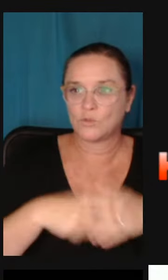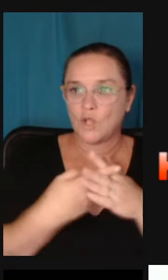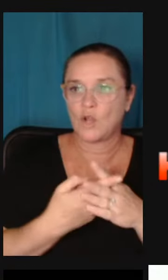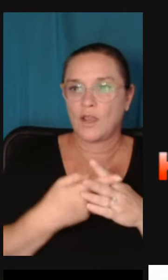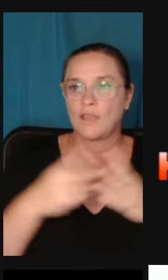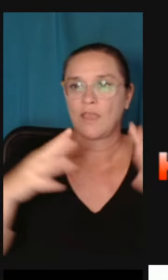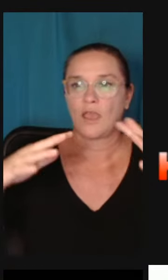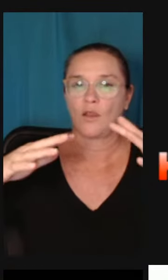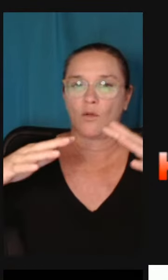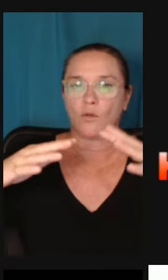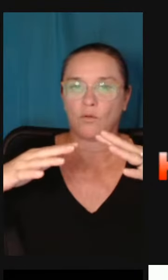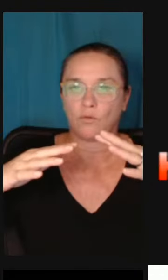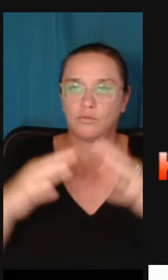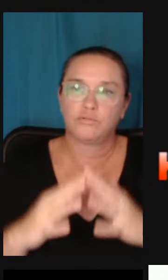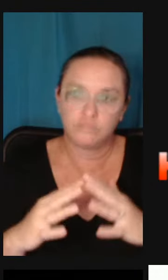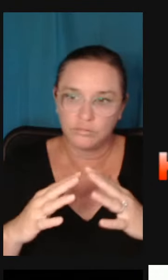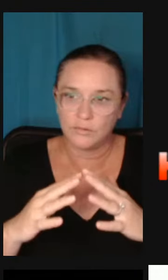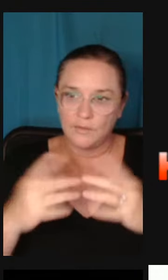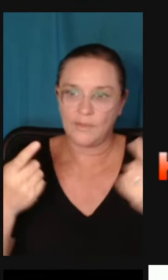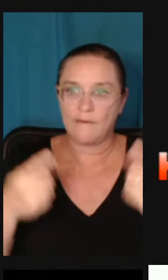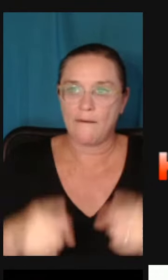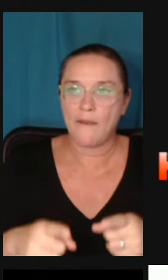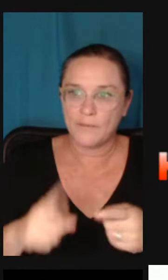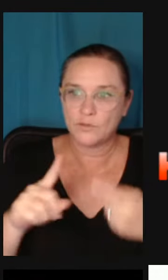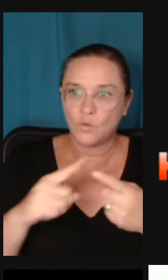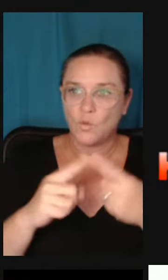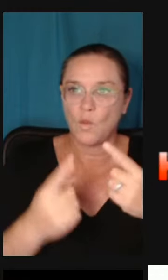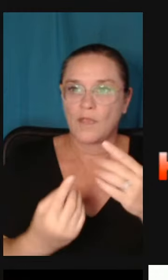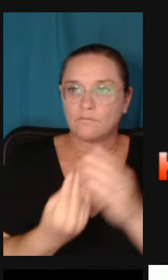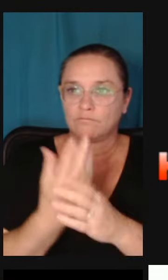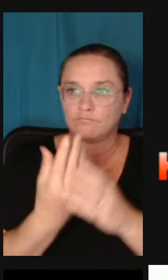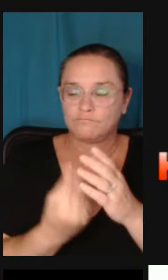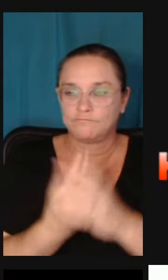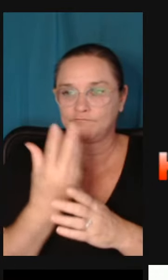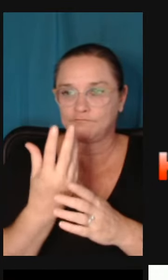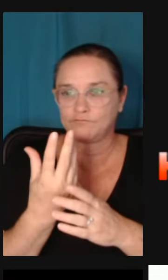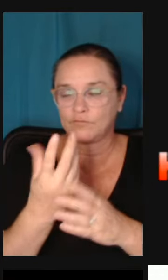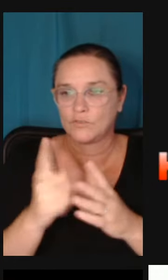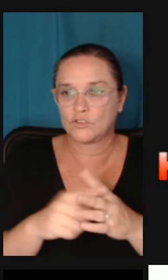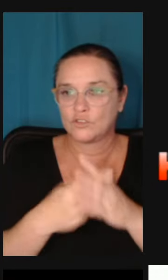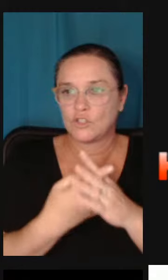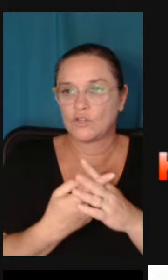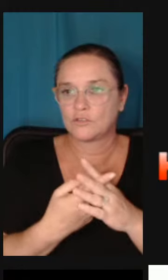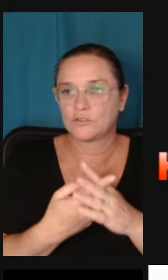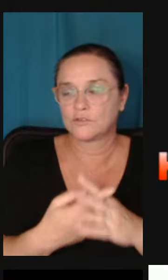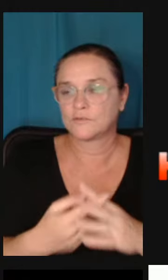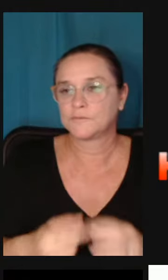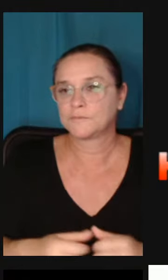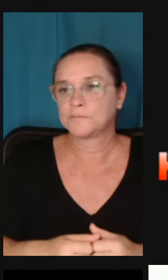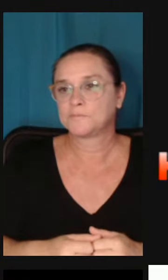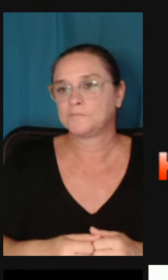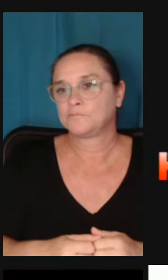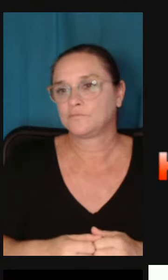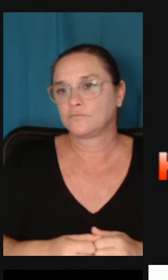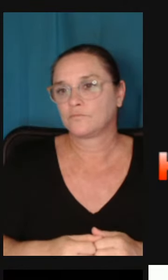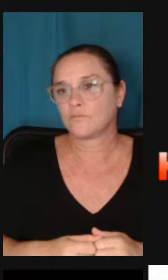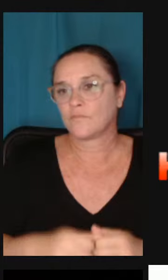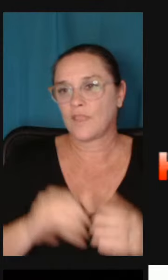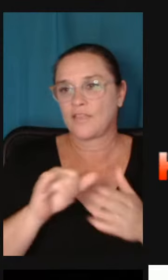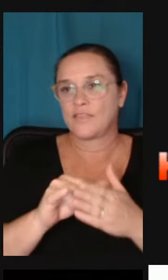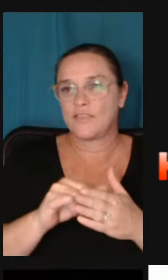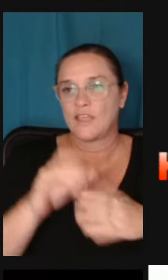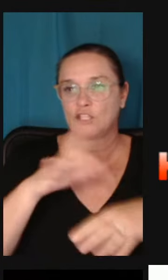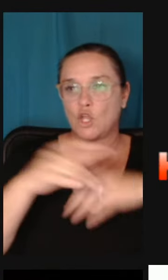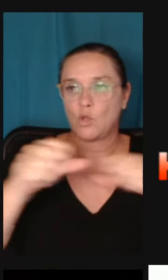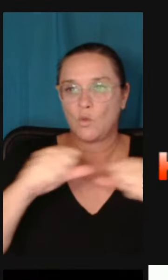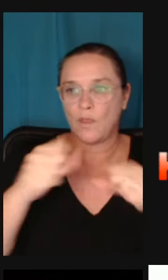drop that is happening at the same time as lava is leaving the ground. There is our earthquake spike from